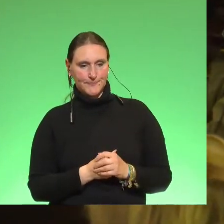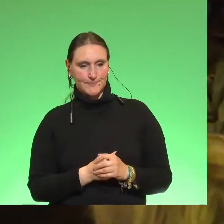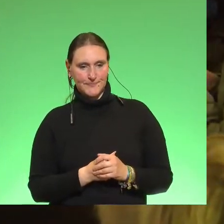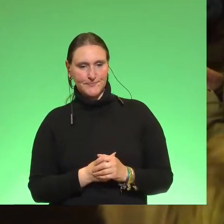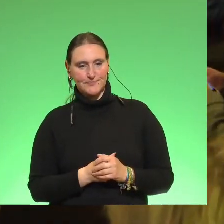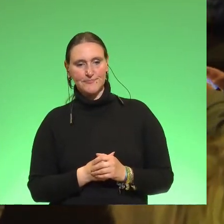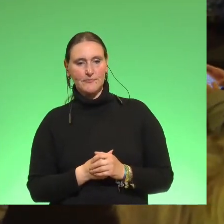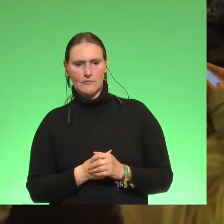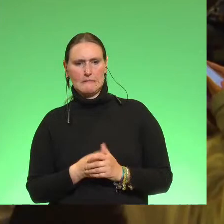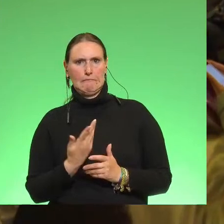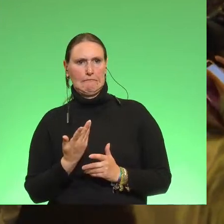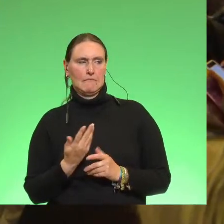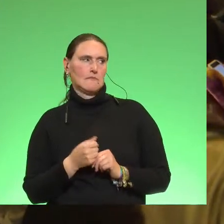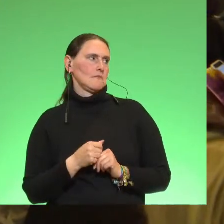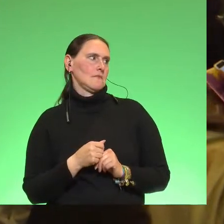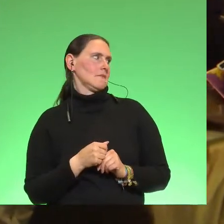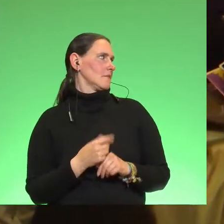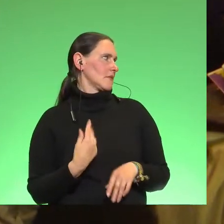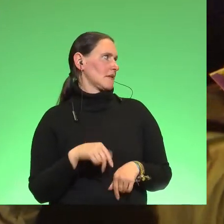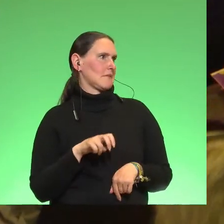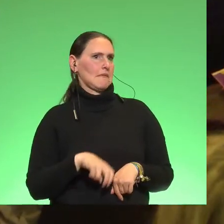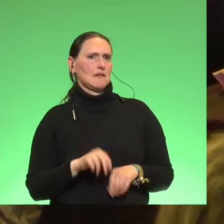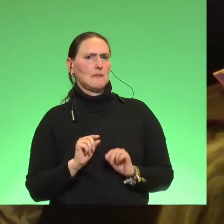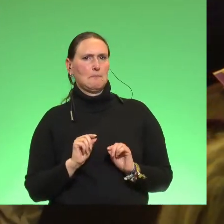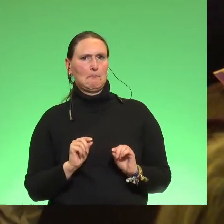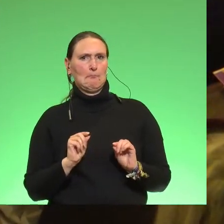It's a bit exposed.